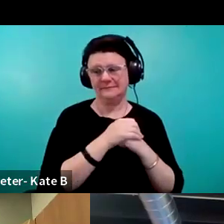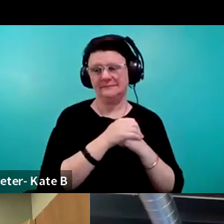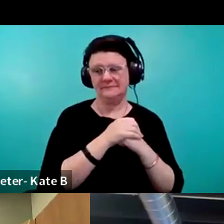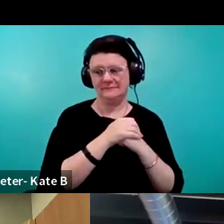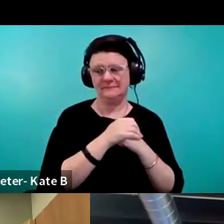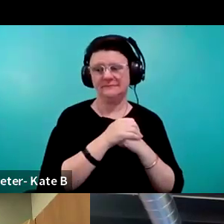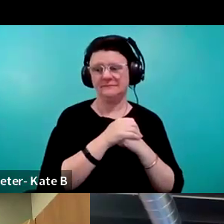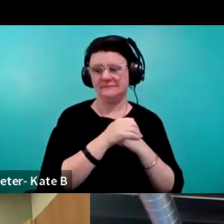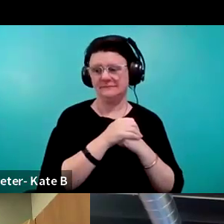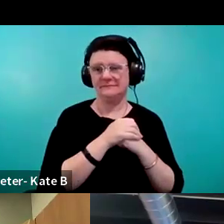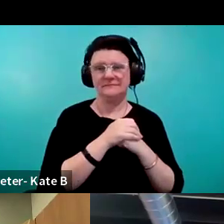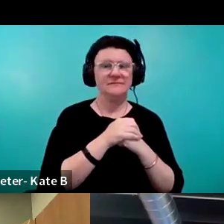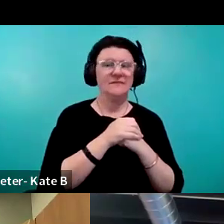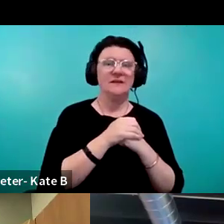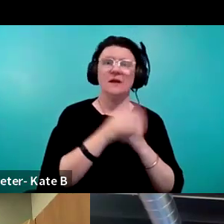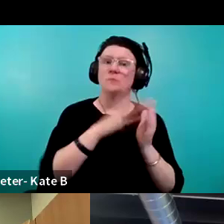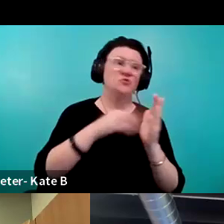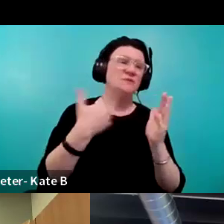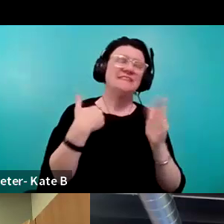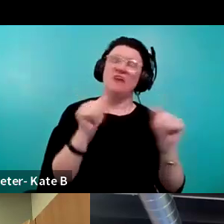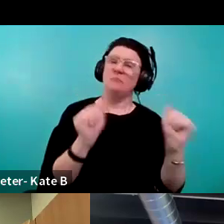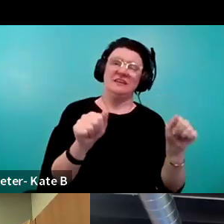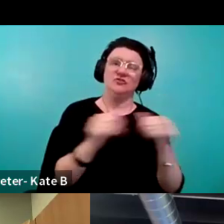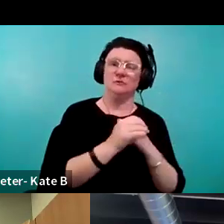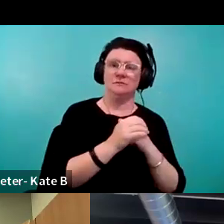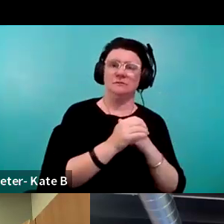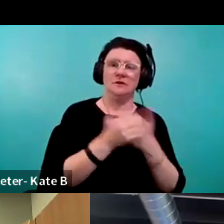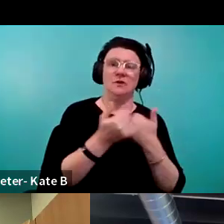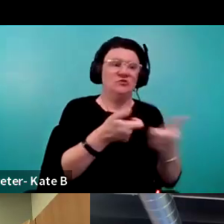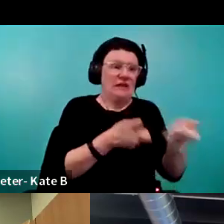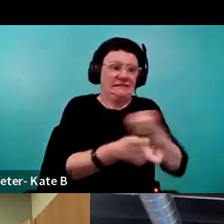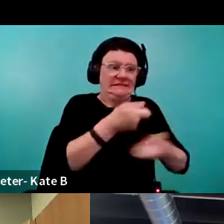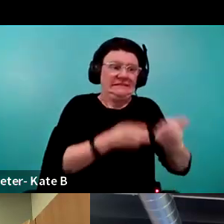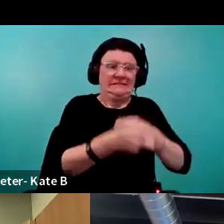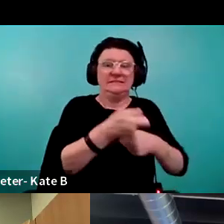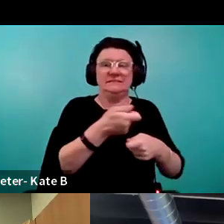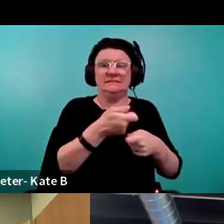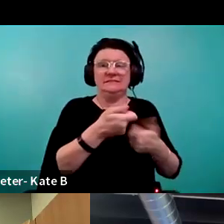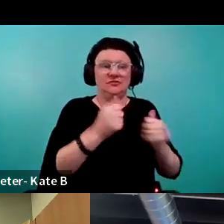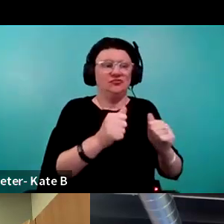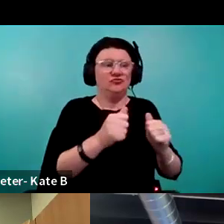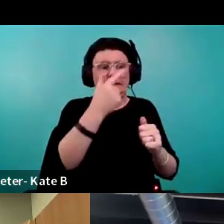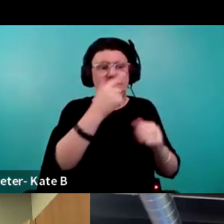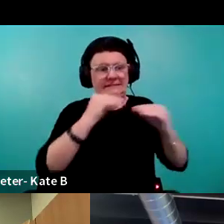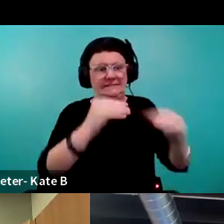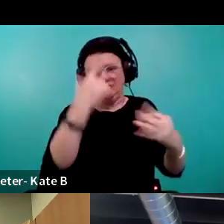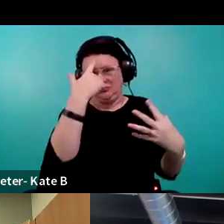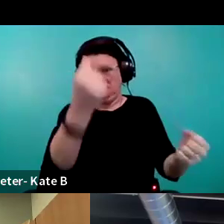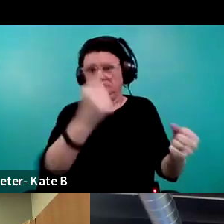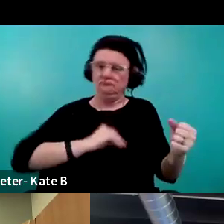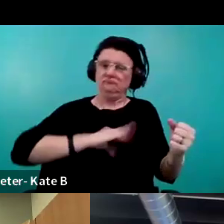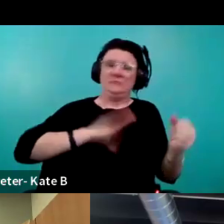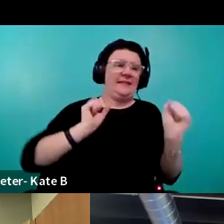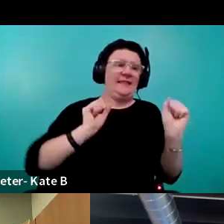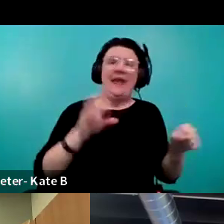They have so much potential, and we try to pull that out of them and give them the confidence that they can do anything